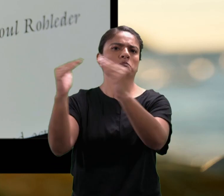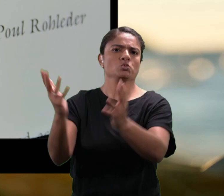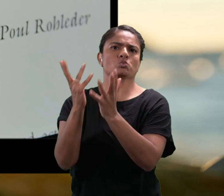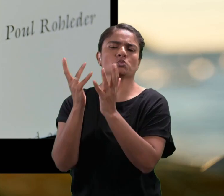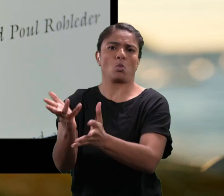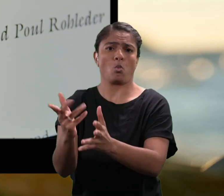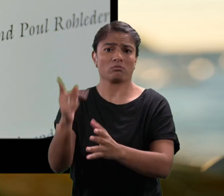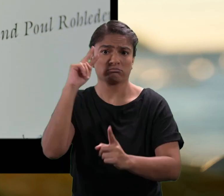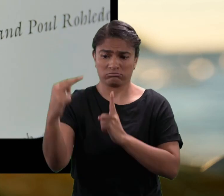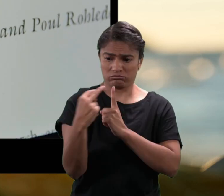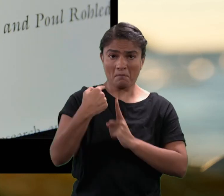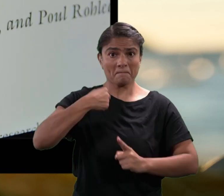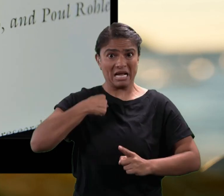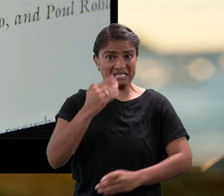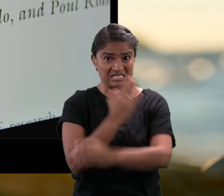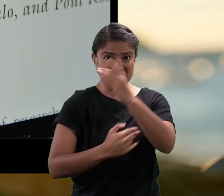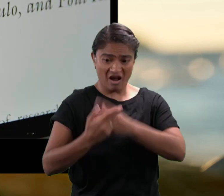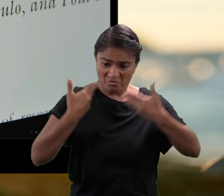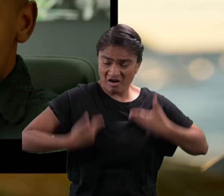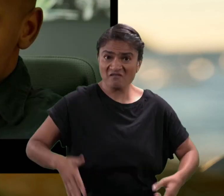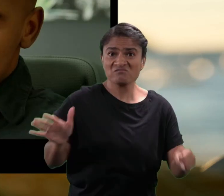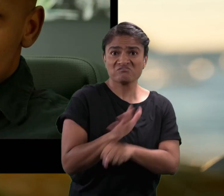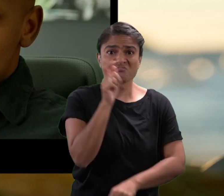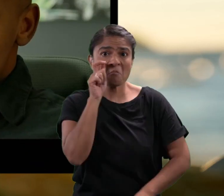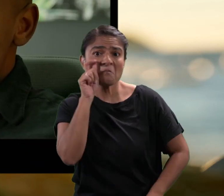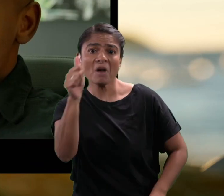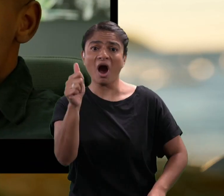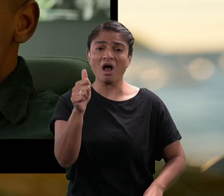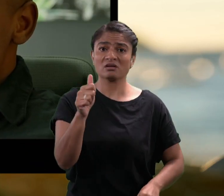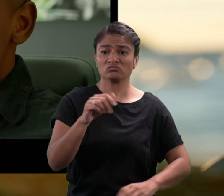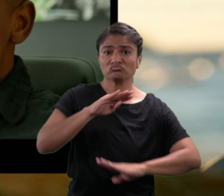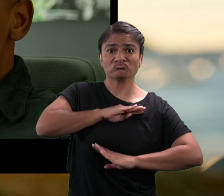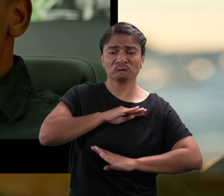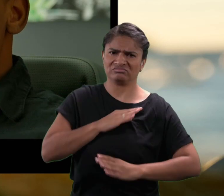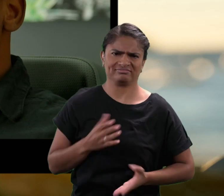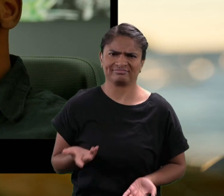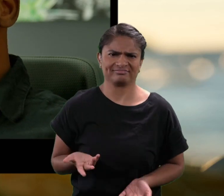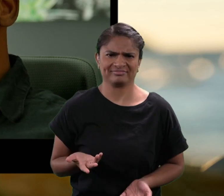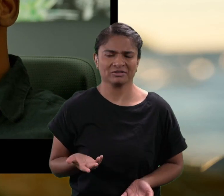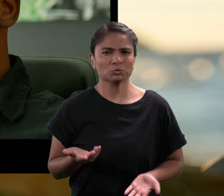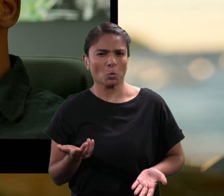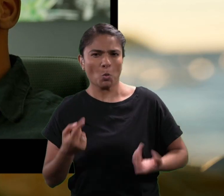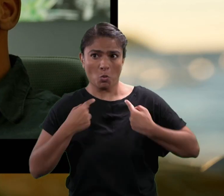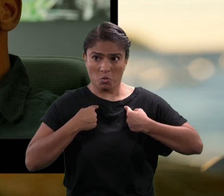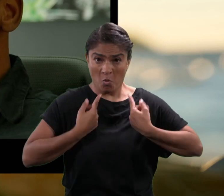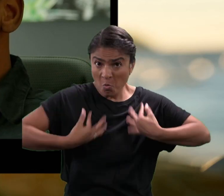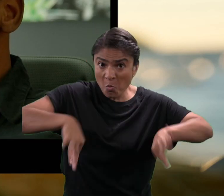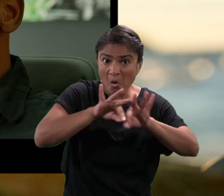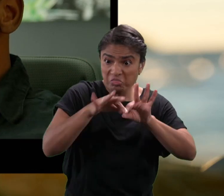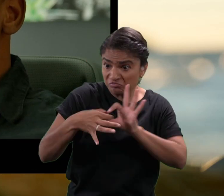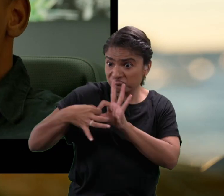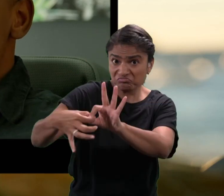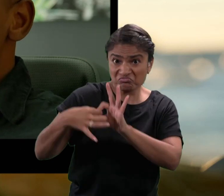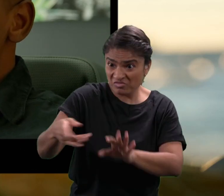perspective, they don't necessarily view men with disabilities as complete and worthy